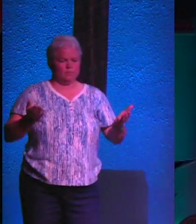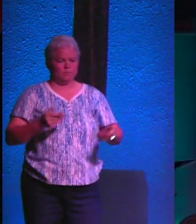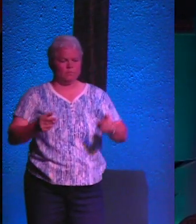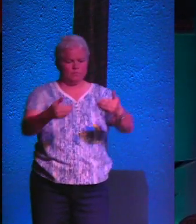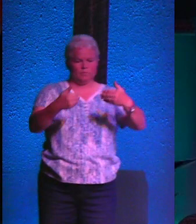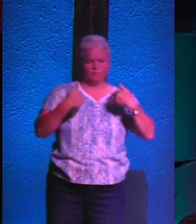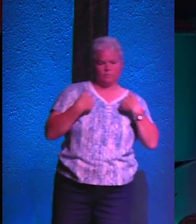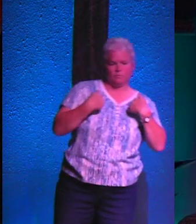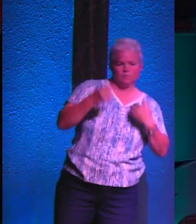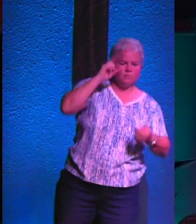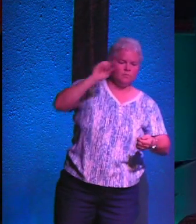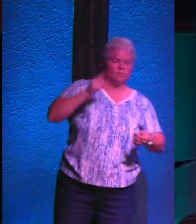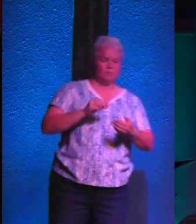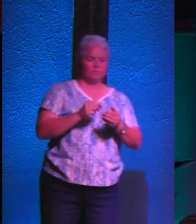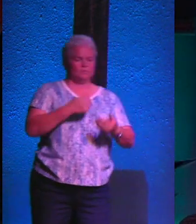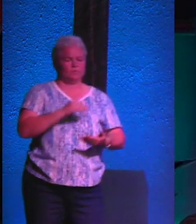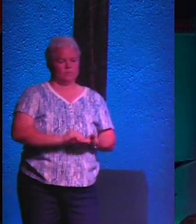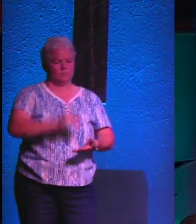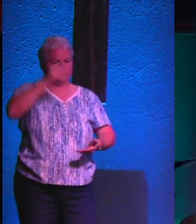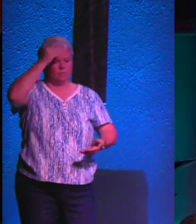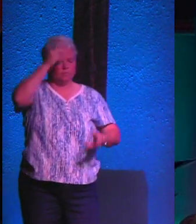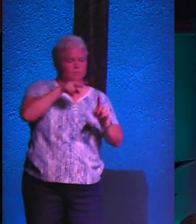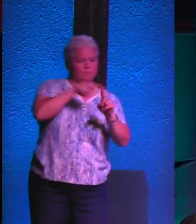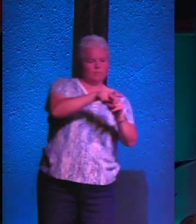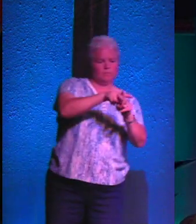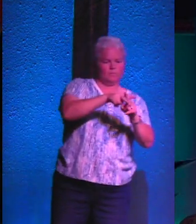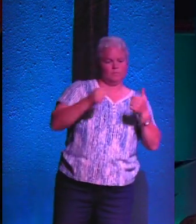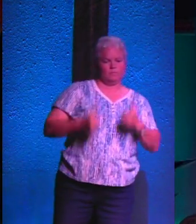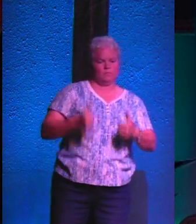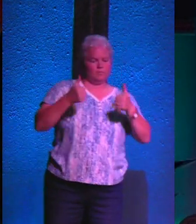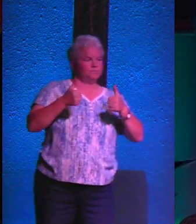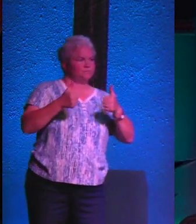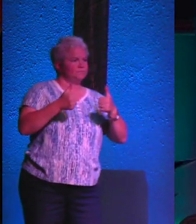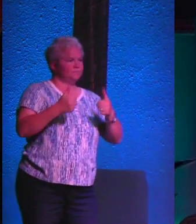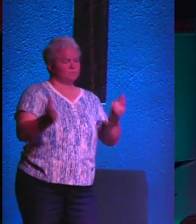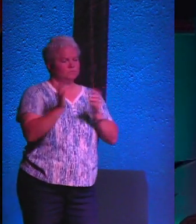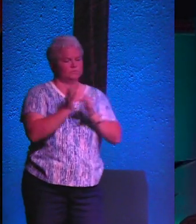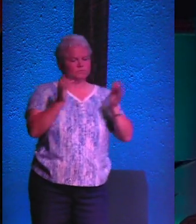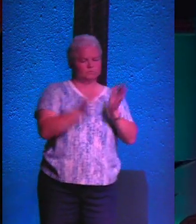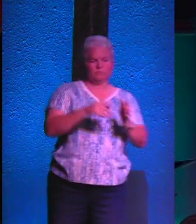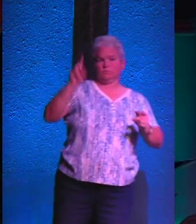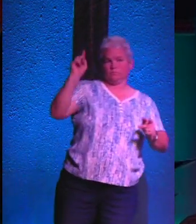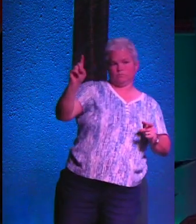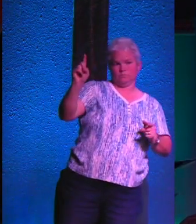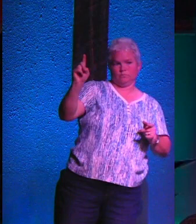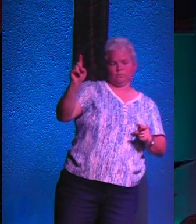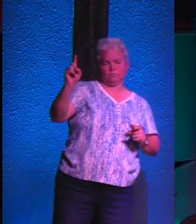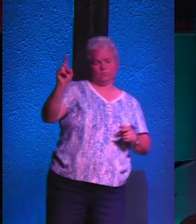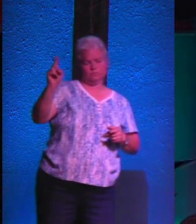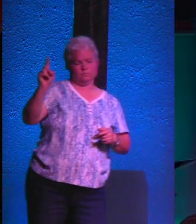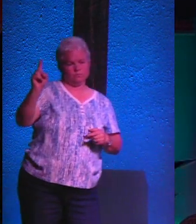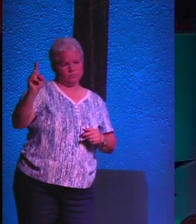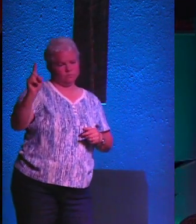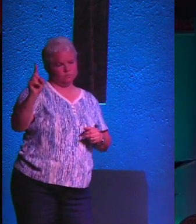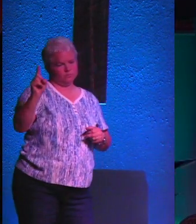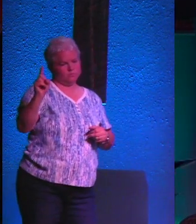learn and then actually take that and apply it into our lives. Jesus, you're number one.